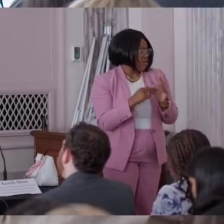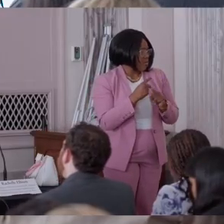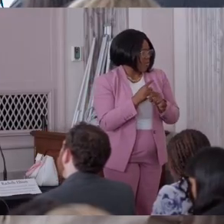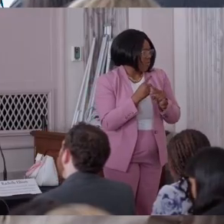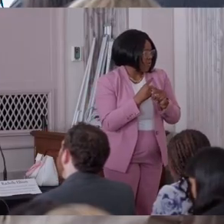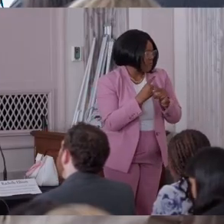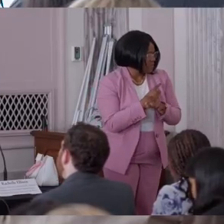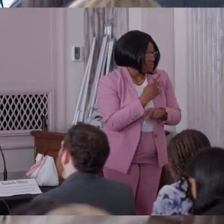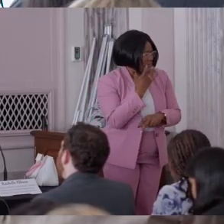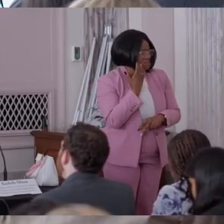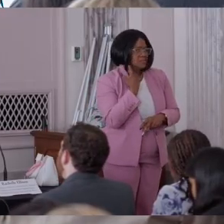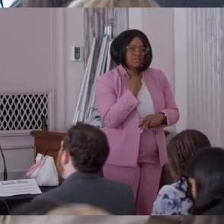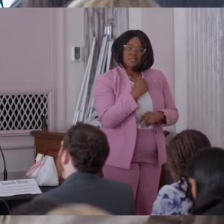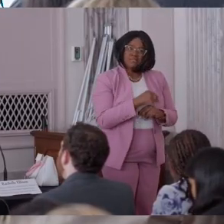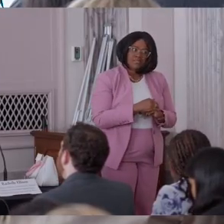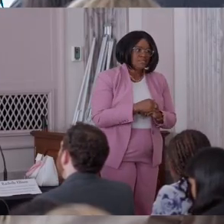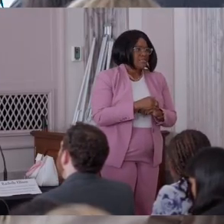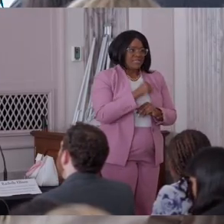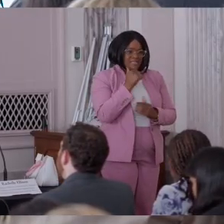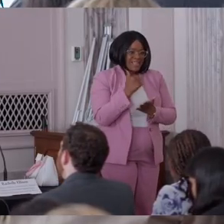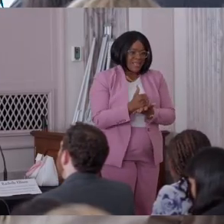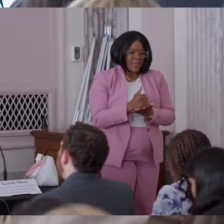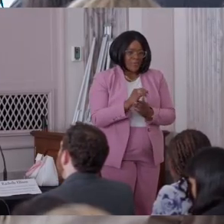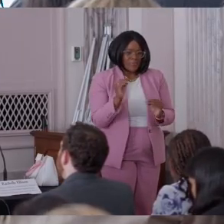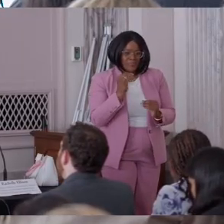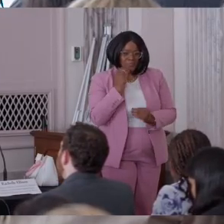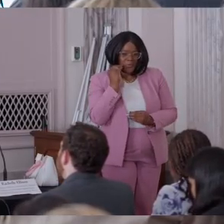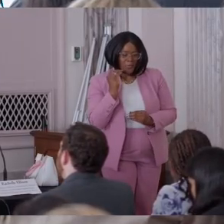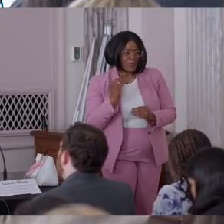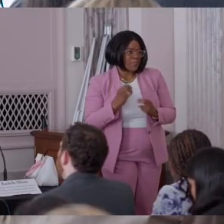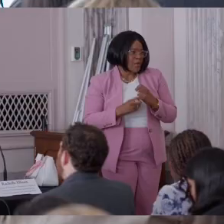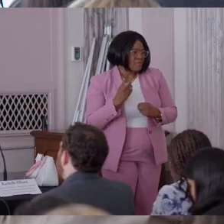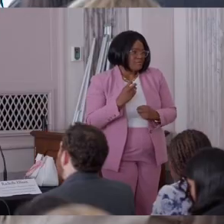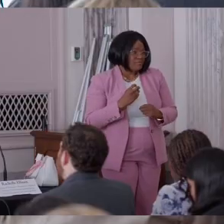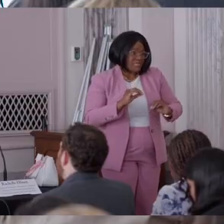worse, and it does nothing. It does nothing. Please